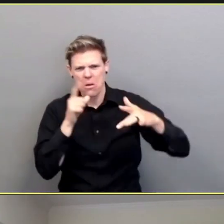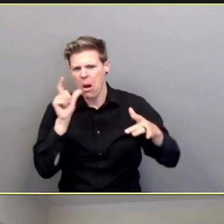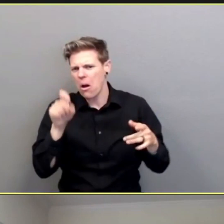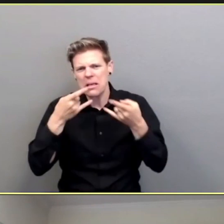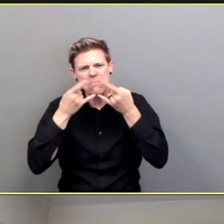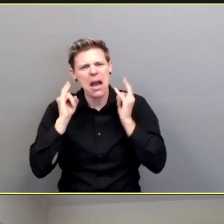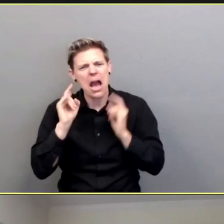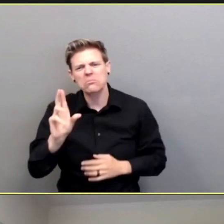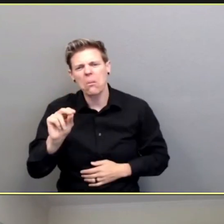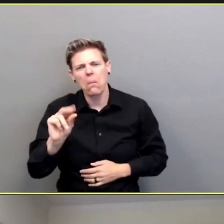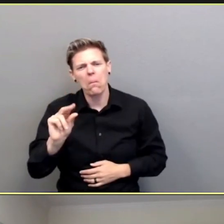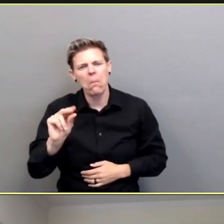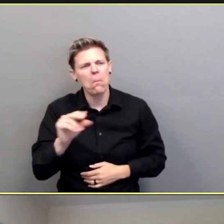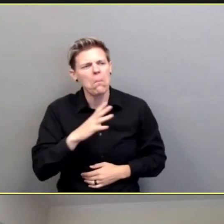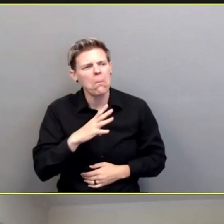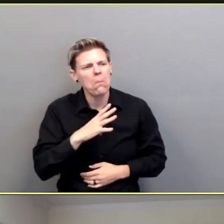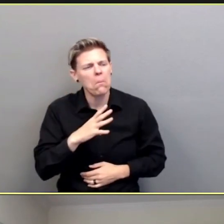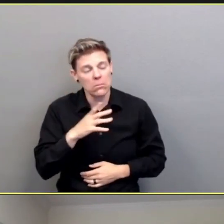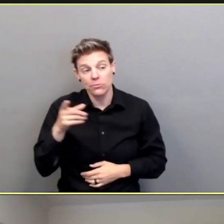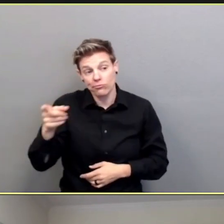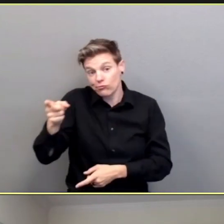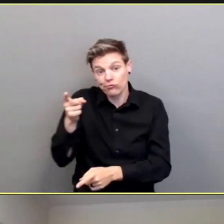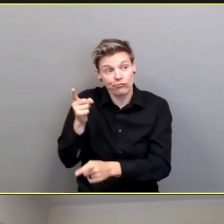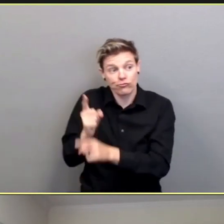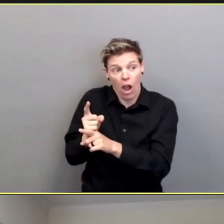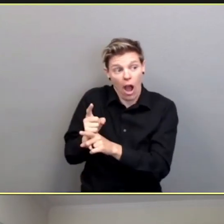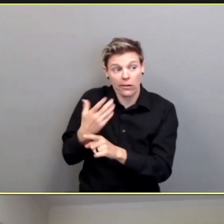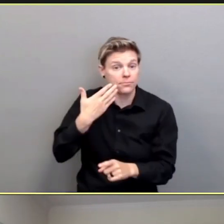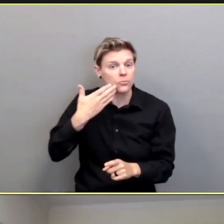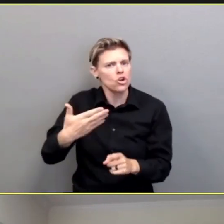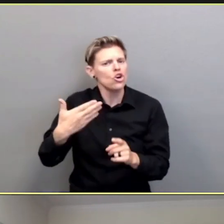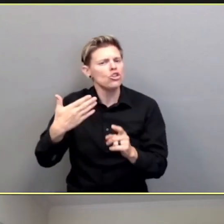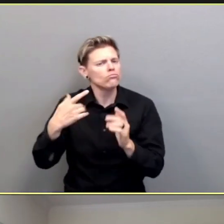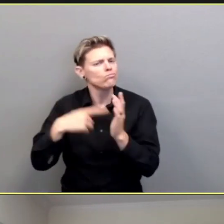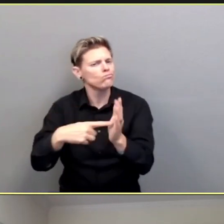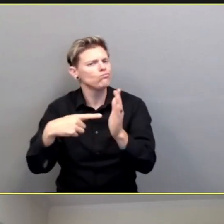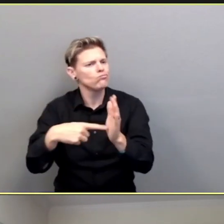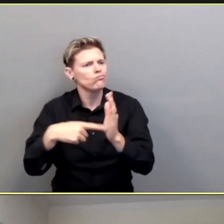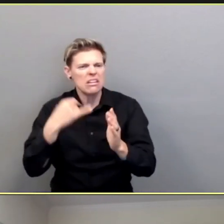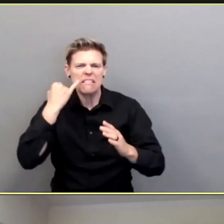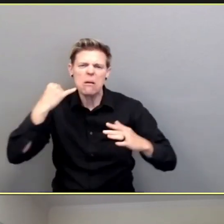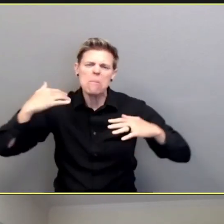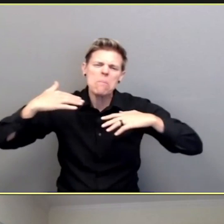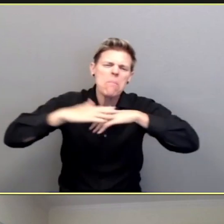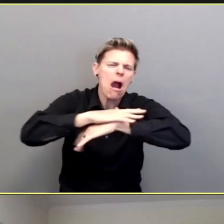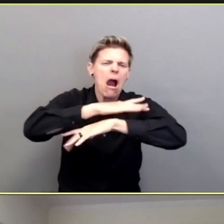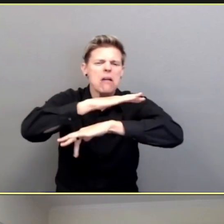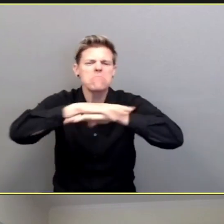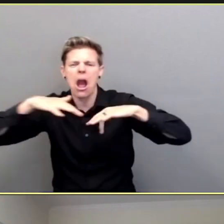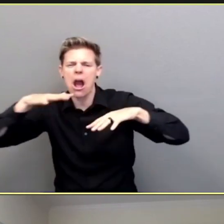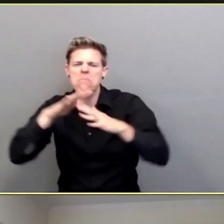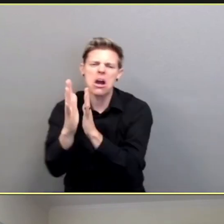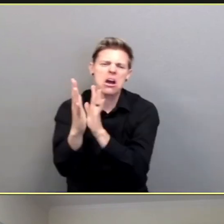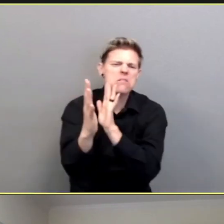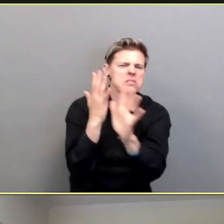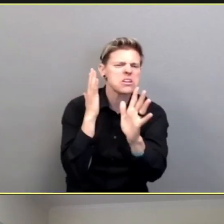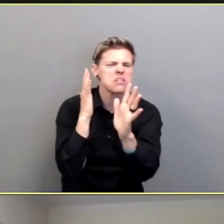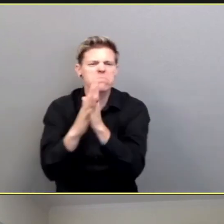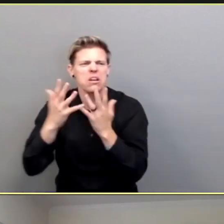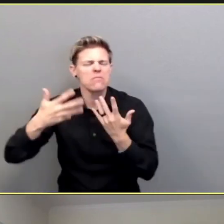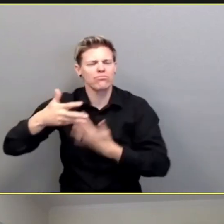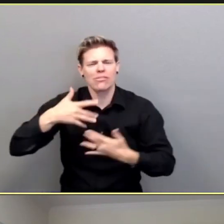then I think you gave the other example of if you're in a densely crowded outdoor event,